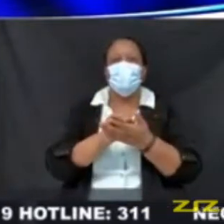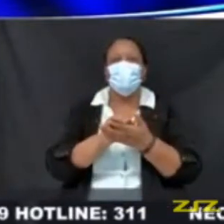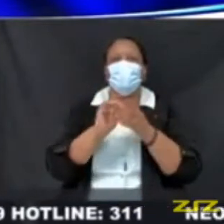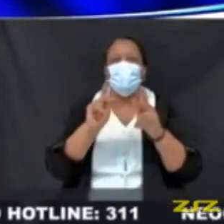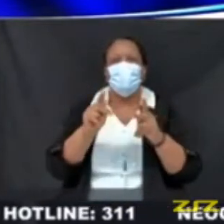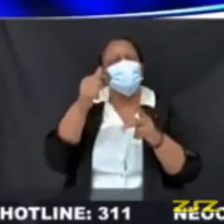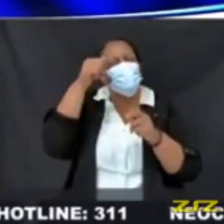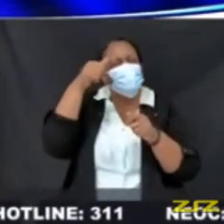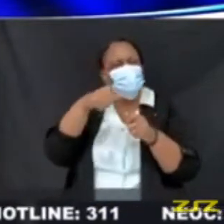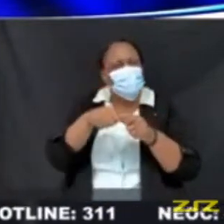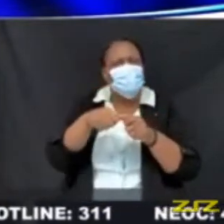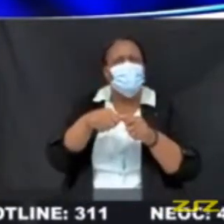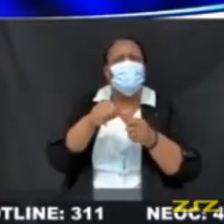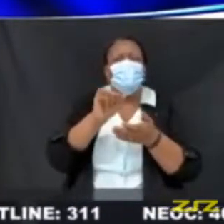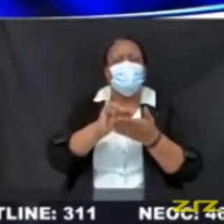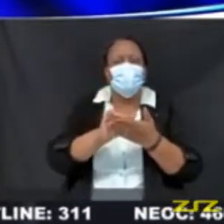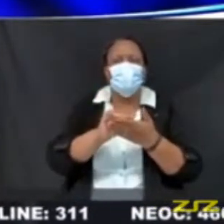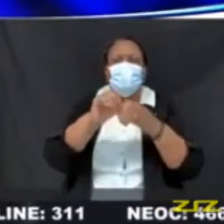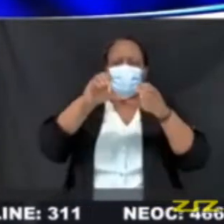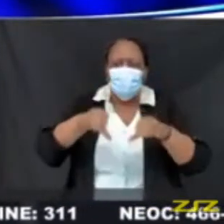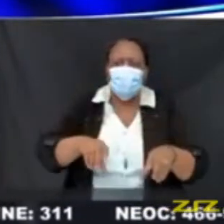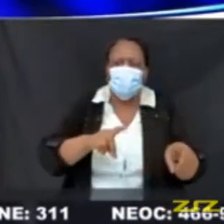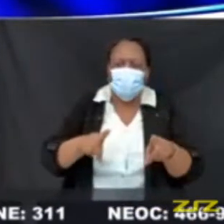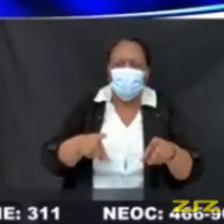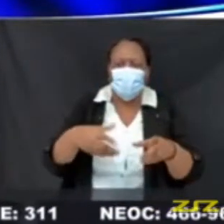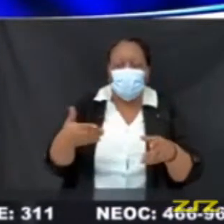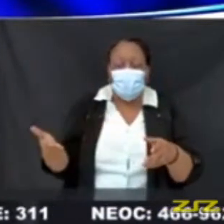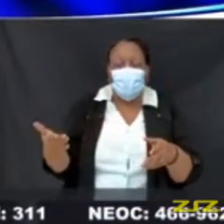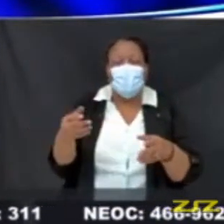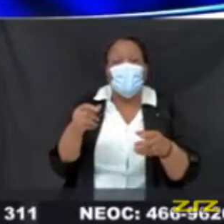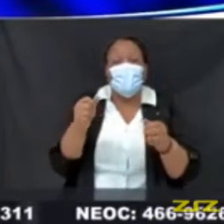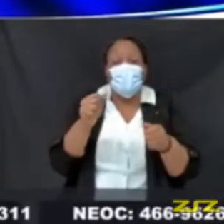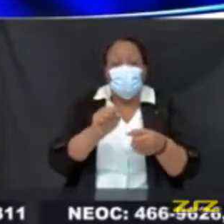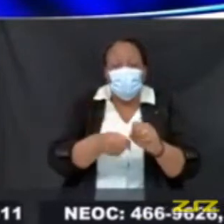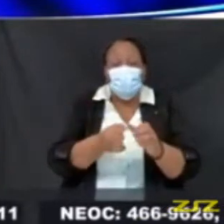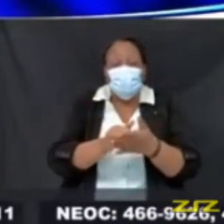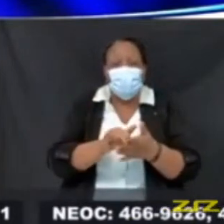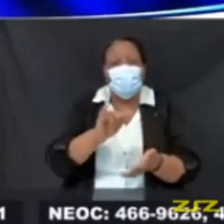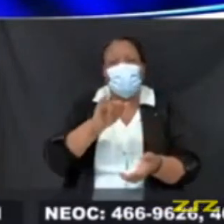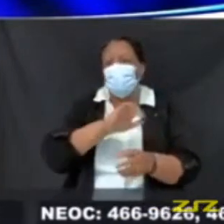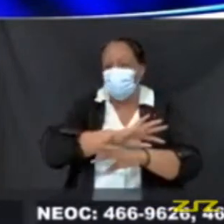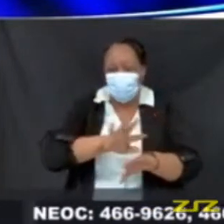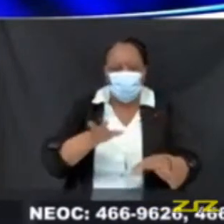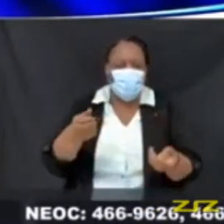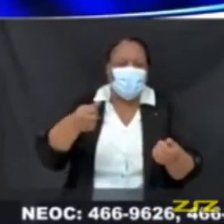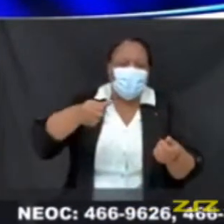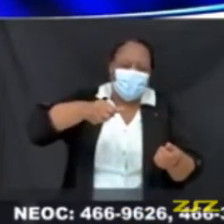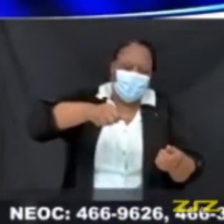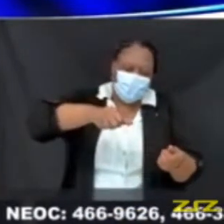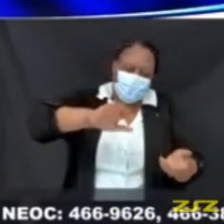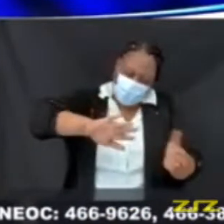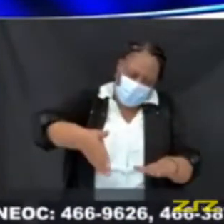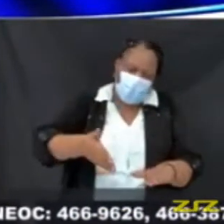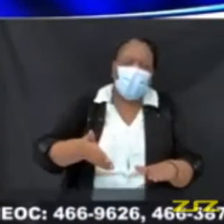by the UN at the Third World Conference on Disaster Risk Reduction that was held in Sendai, Japan